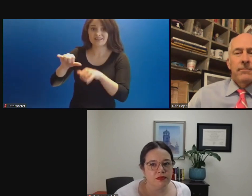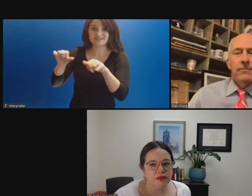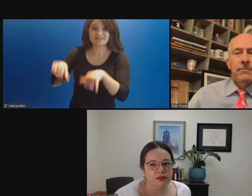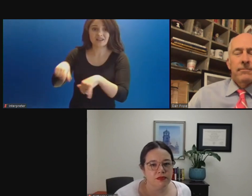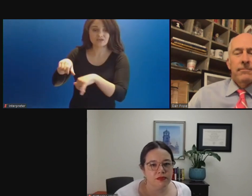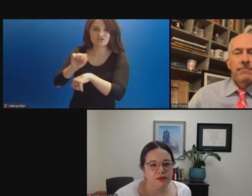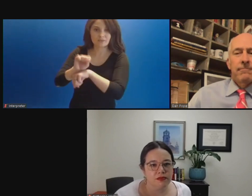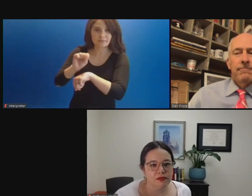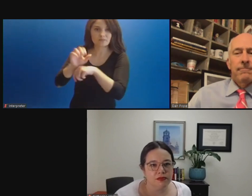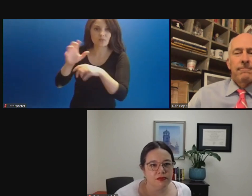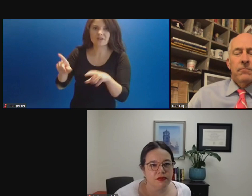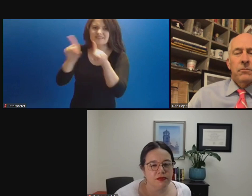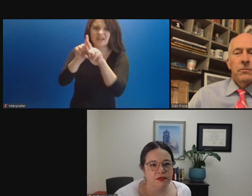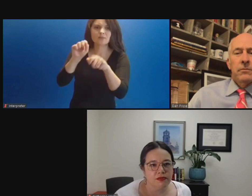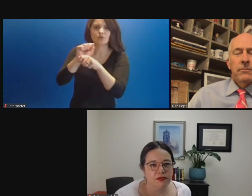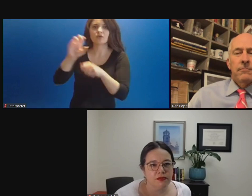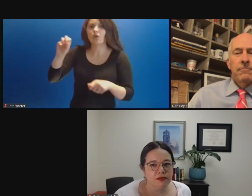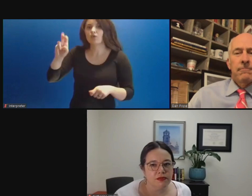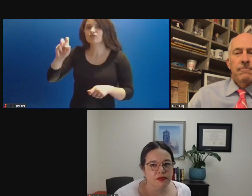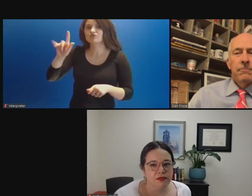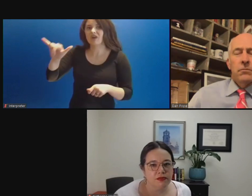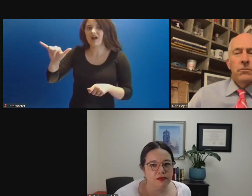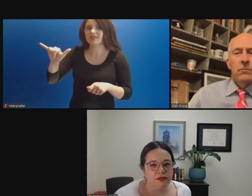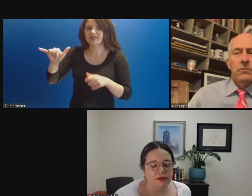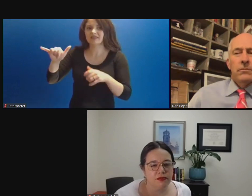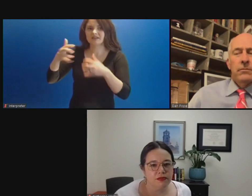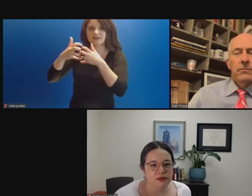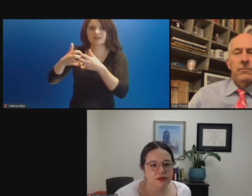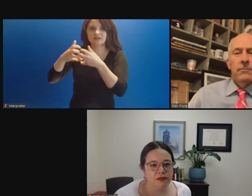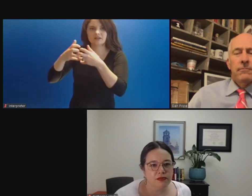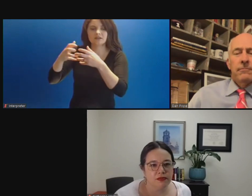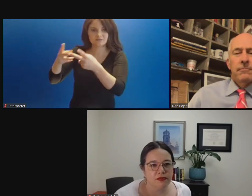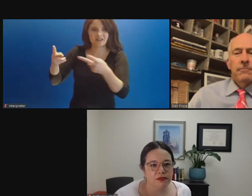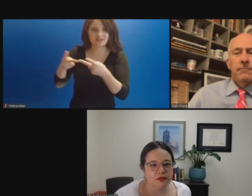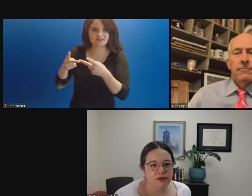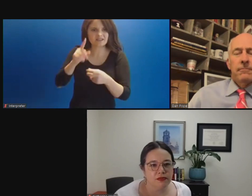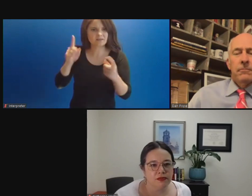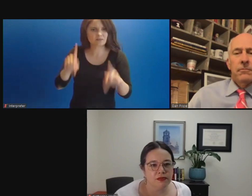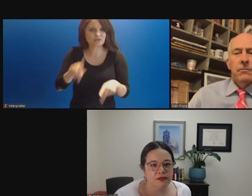O'Reilly distribution plant. Is that true? Can somebody confirm that for us?